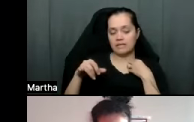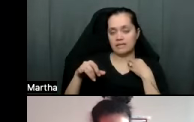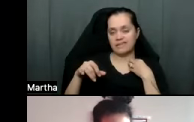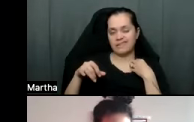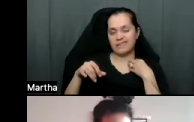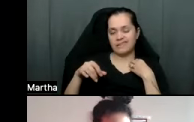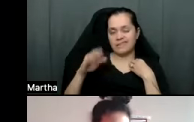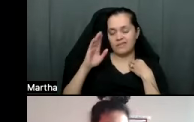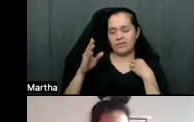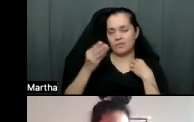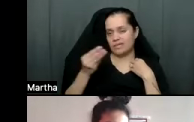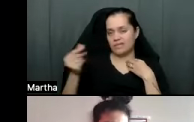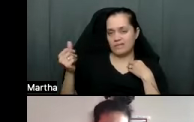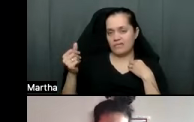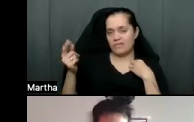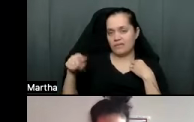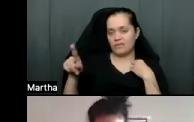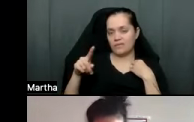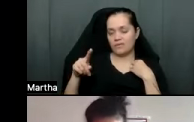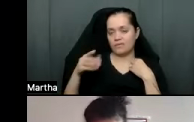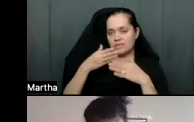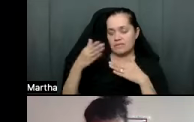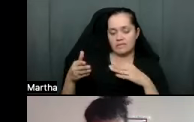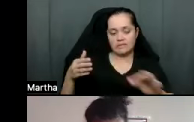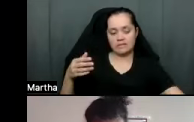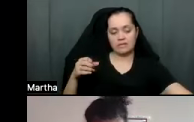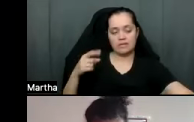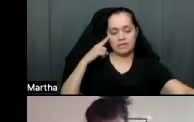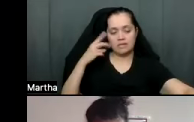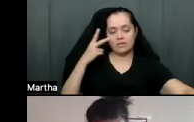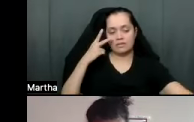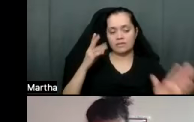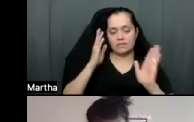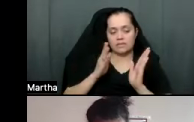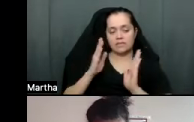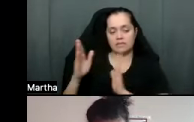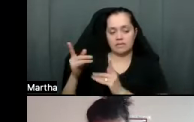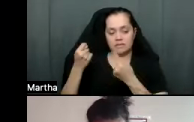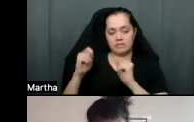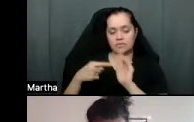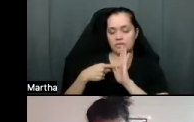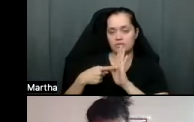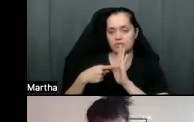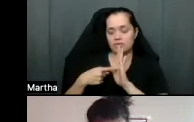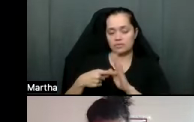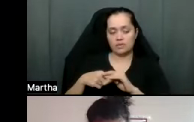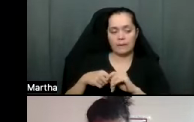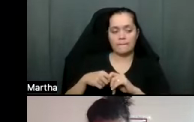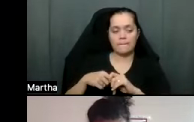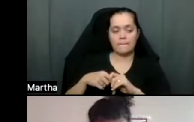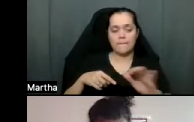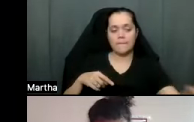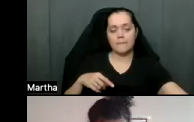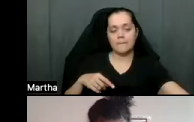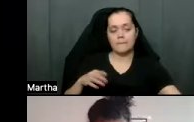There are going to be quite a few of those next to the campus. Well, I think you see the pattern I'm trying to identify here. The